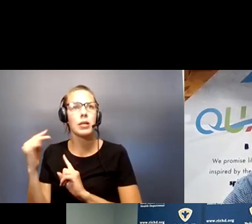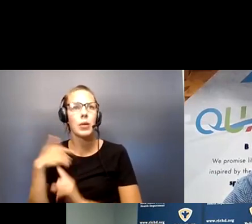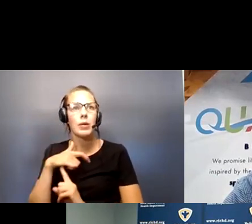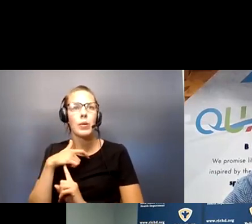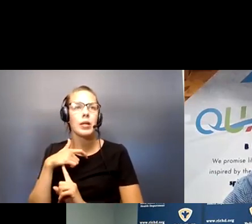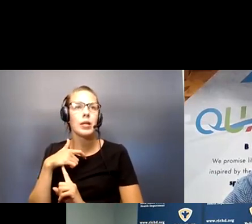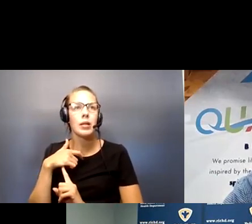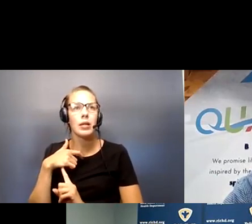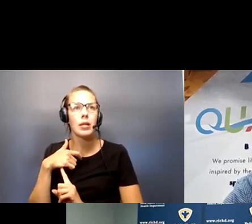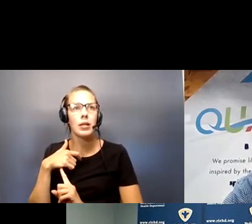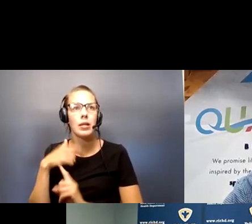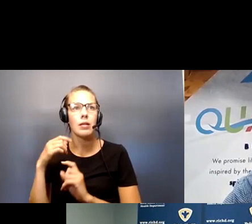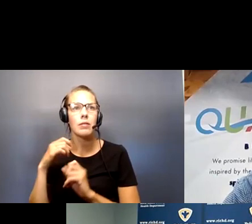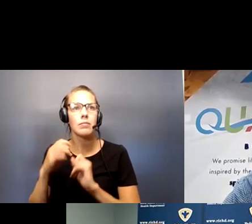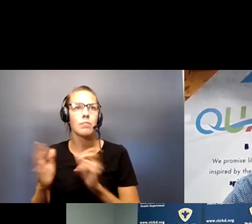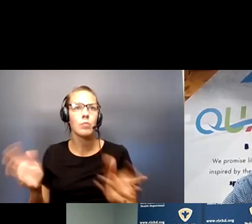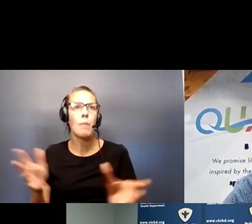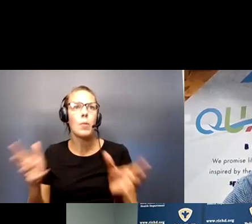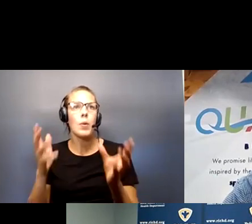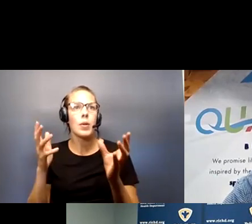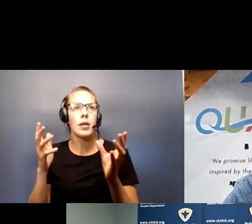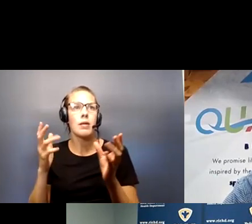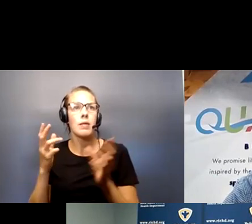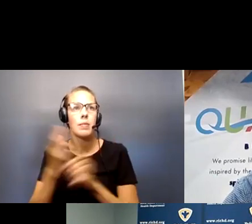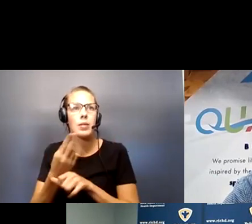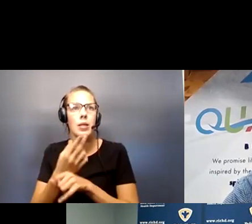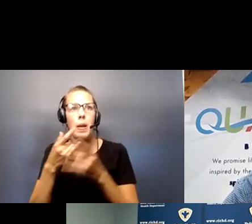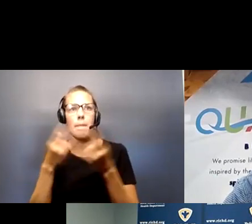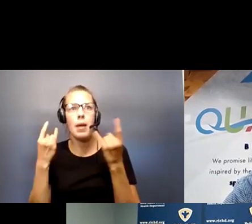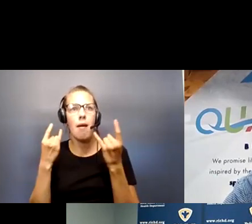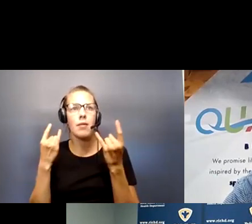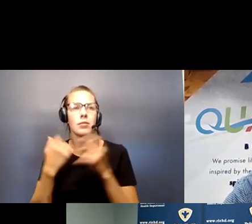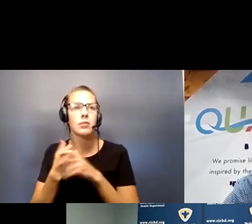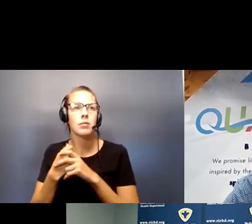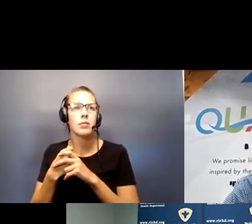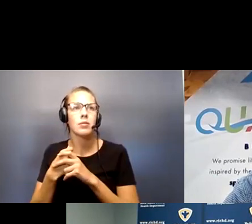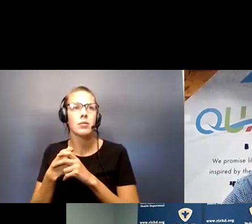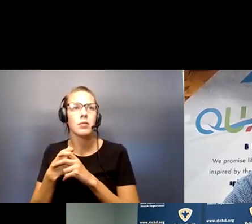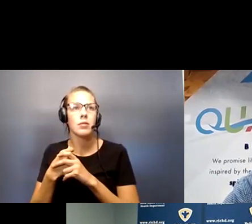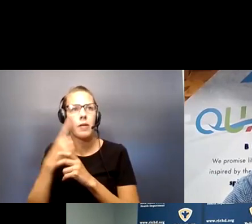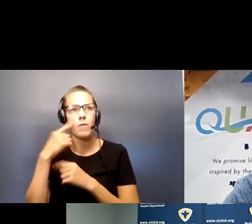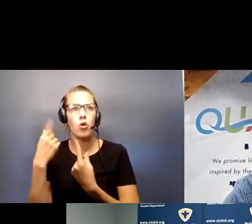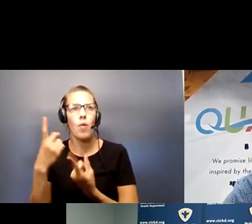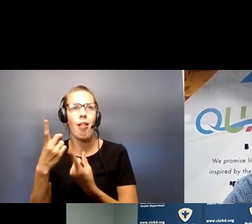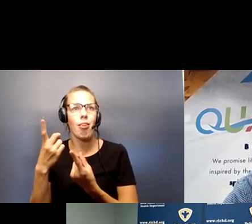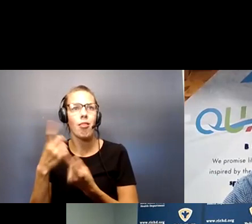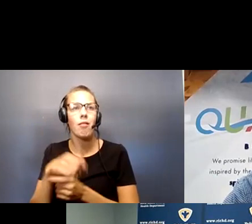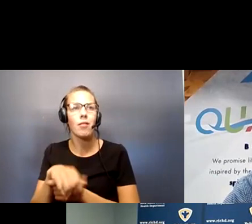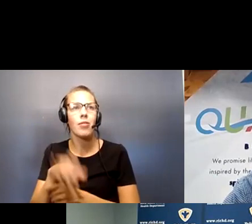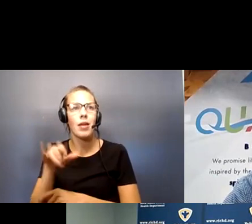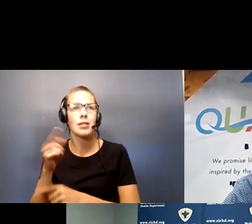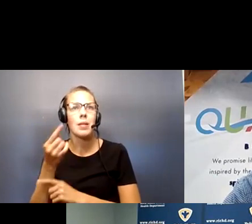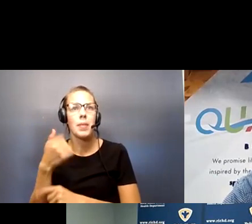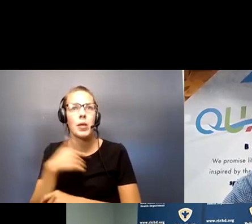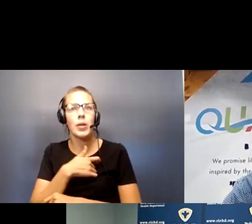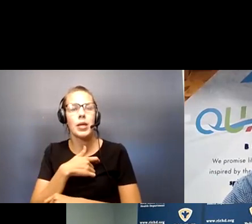we have been promoting wearing masks for a while. So that is something that we